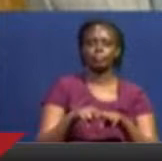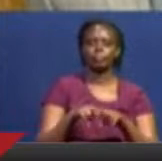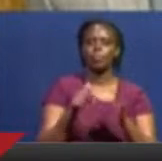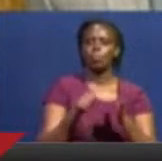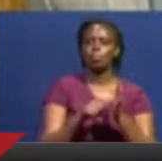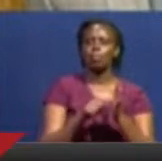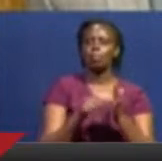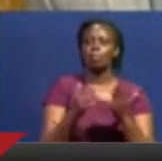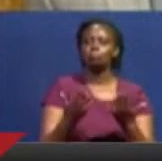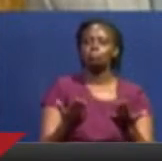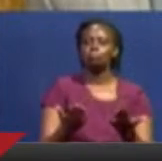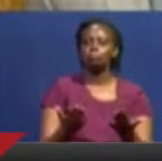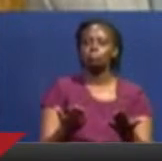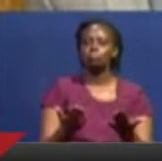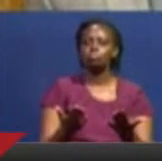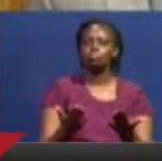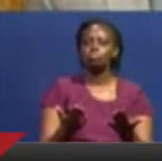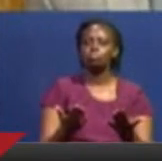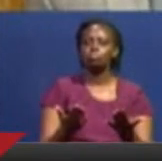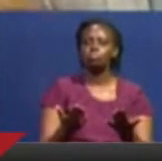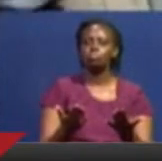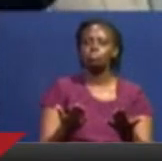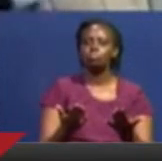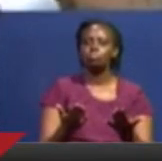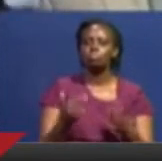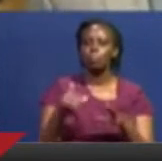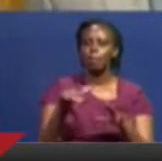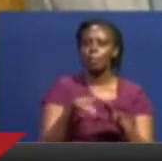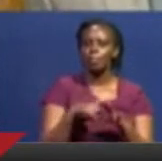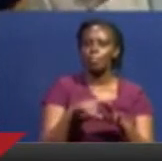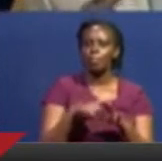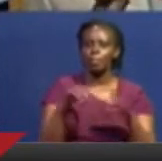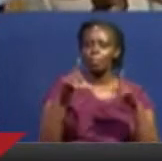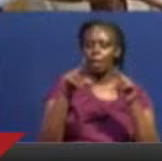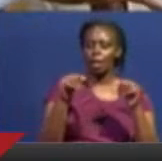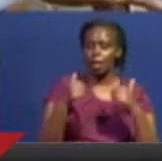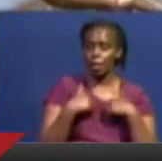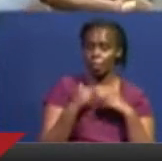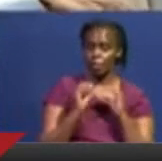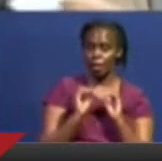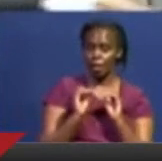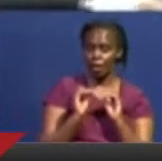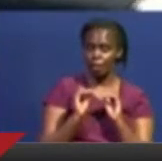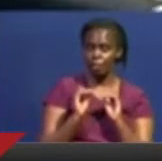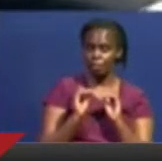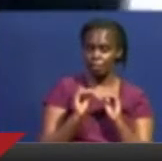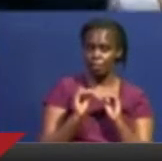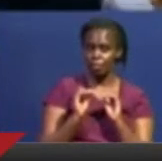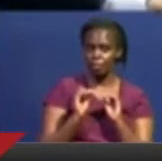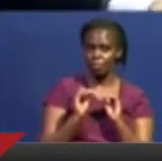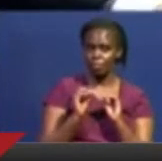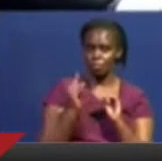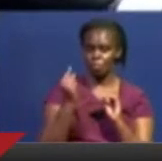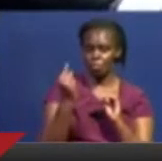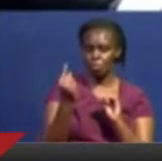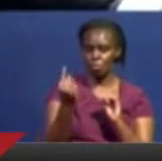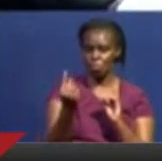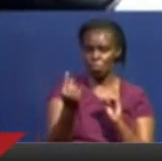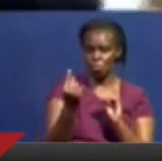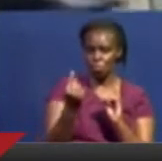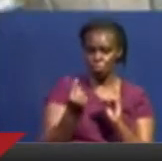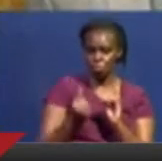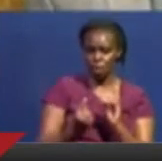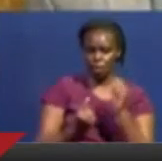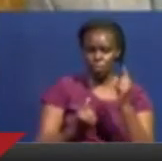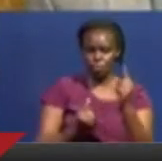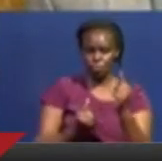What's the problem? Now, for the members who didn't have their cards, you will pass one by one, and they